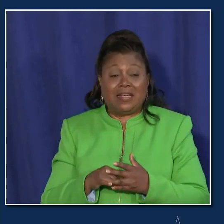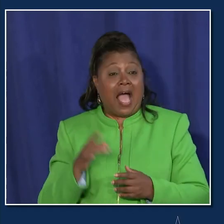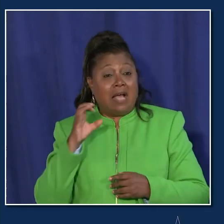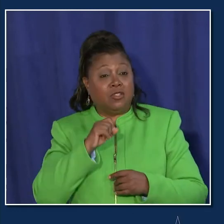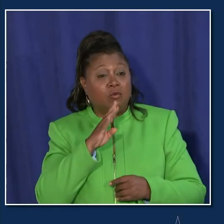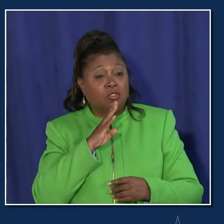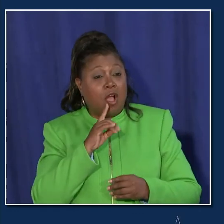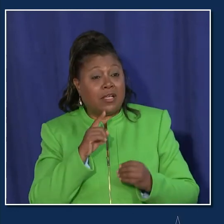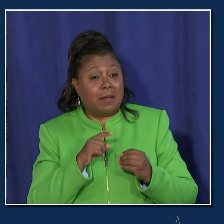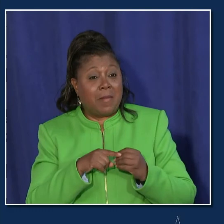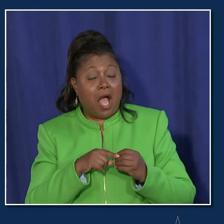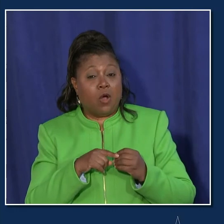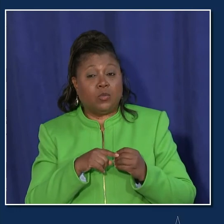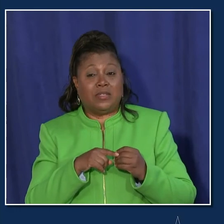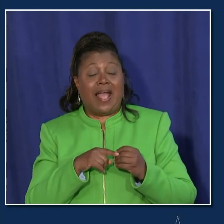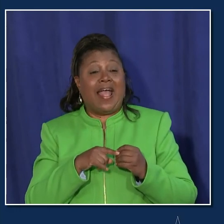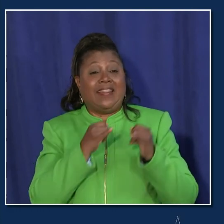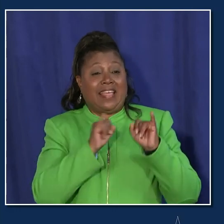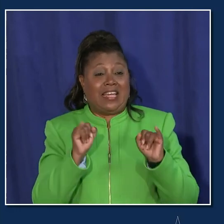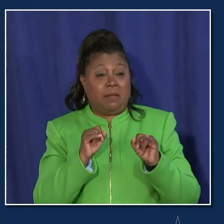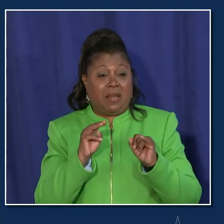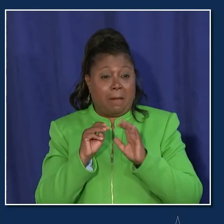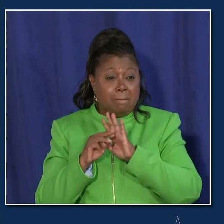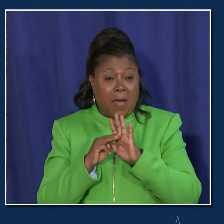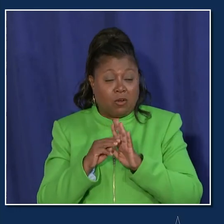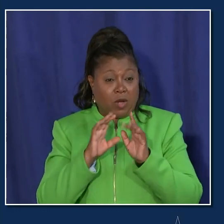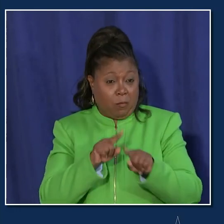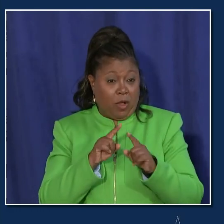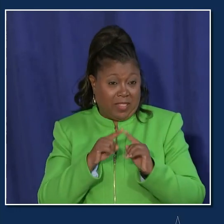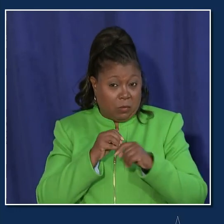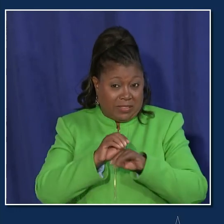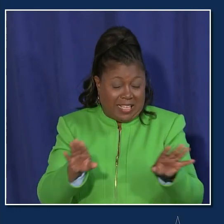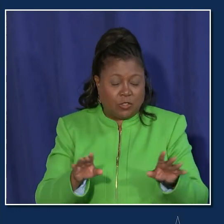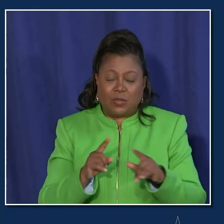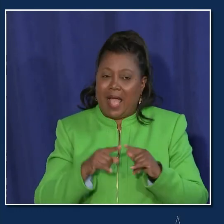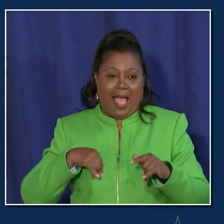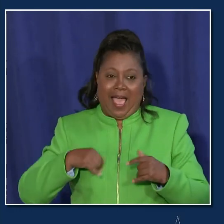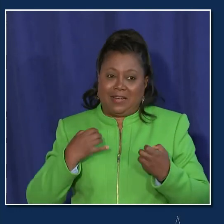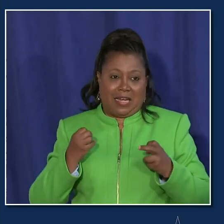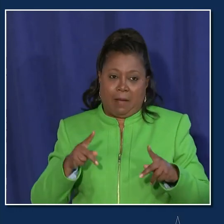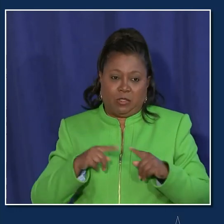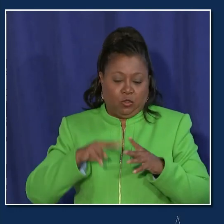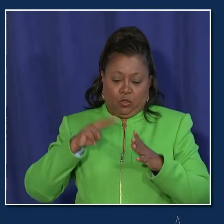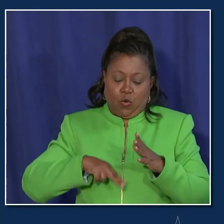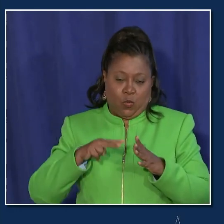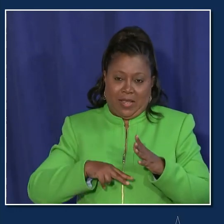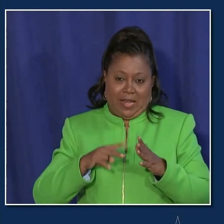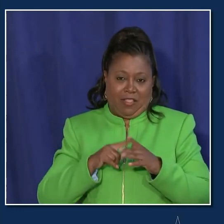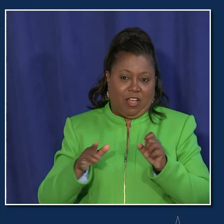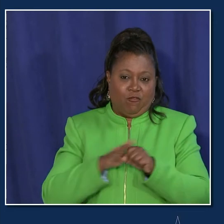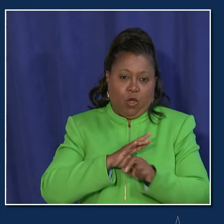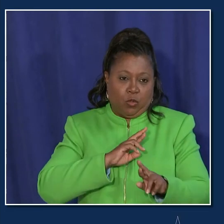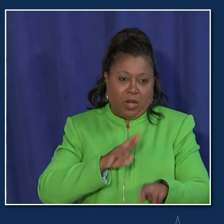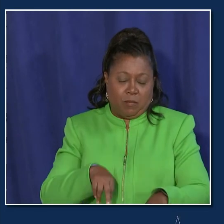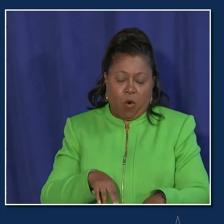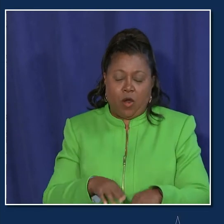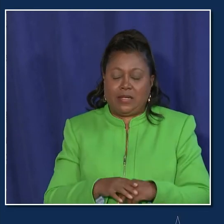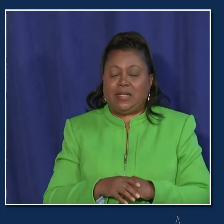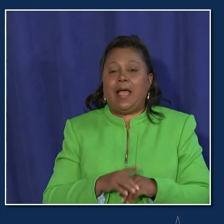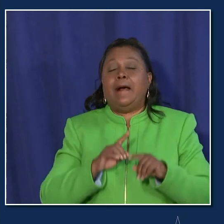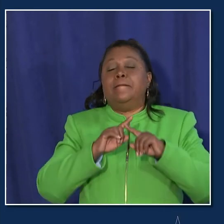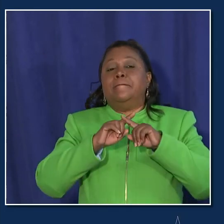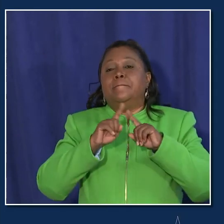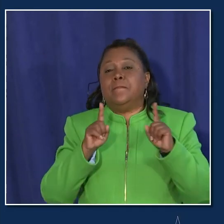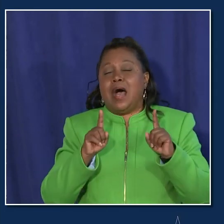you're referring to the Independent Monitor's report that was issued. I haven't had an opportunity to read the full report,